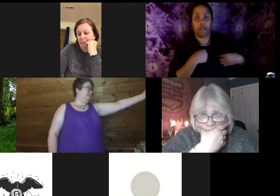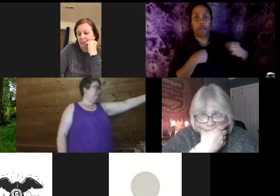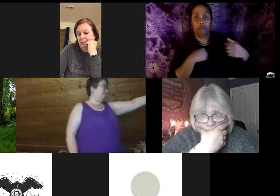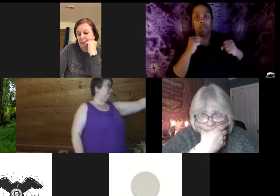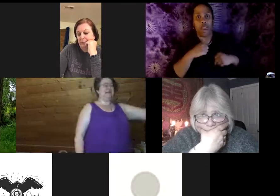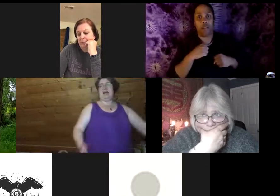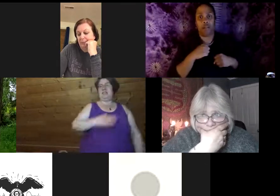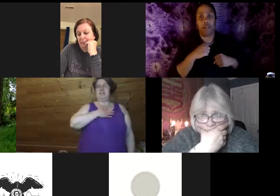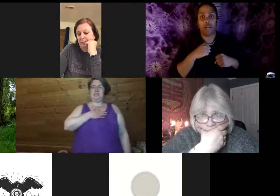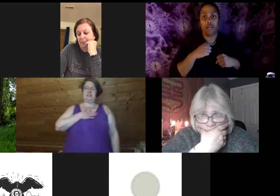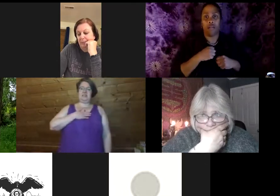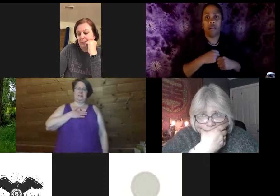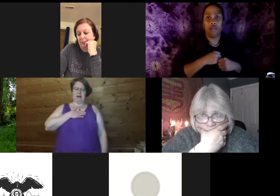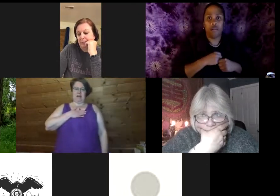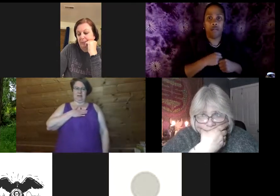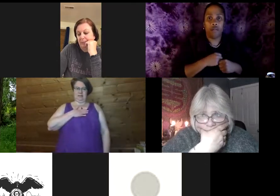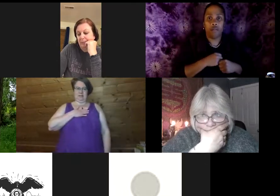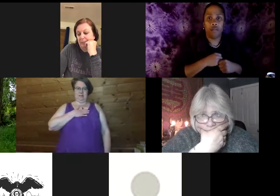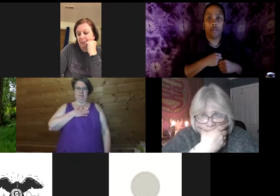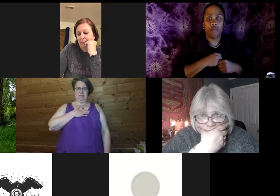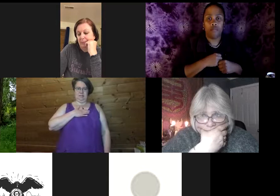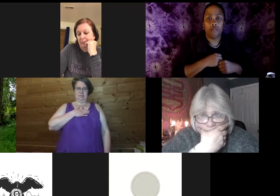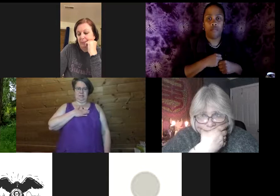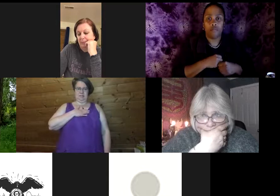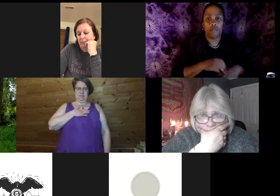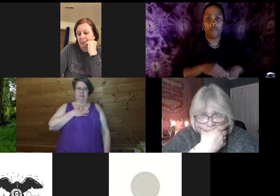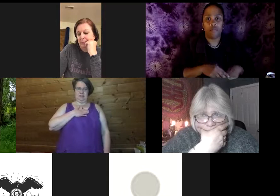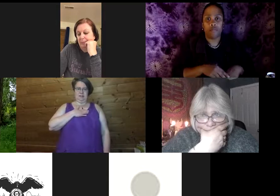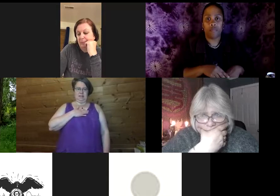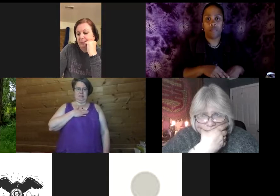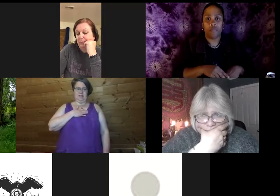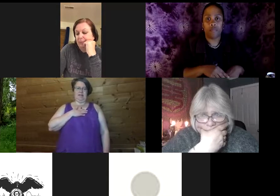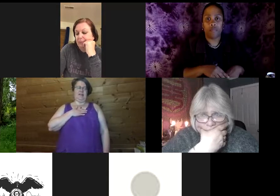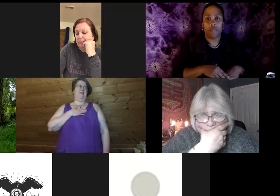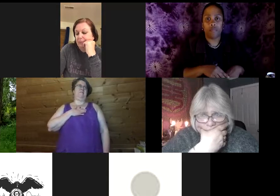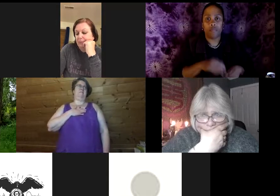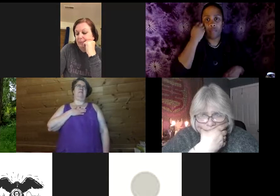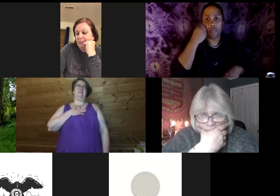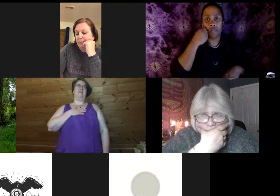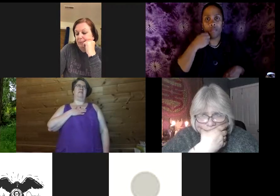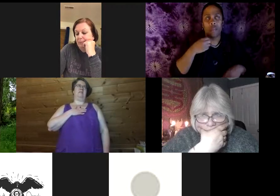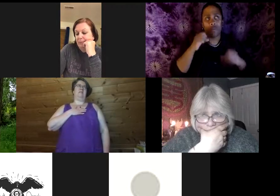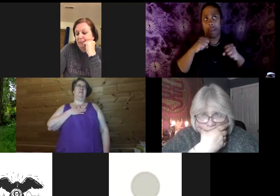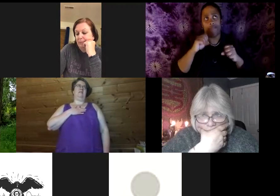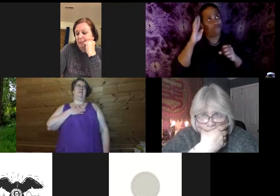that's their business, and this is mine, right? It can be,